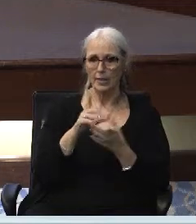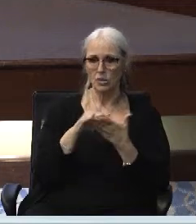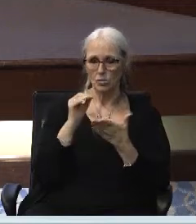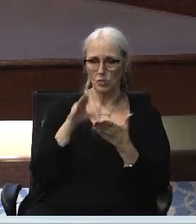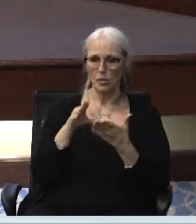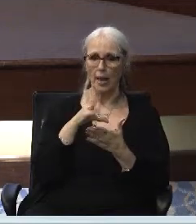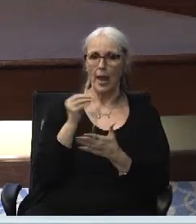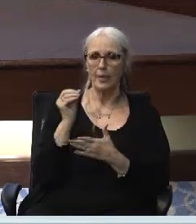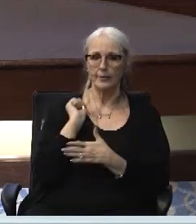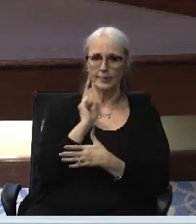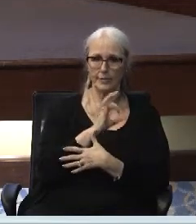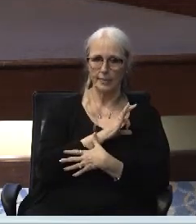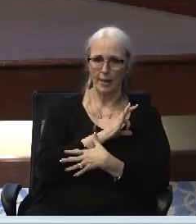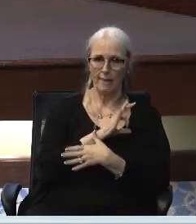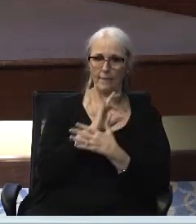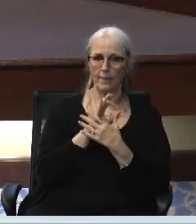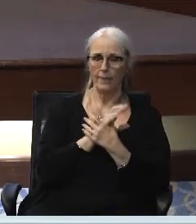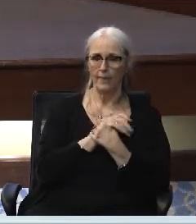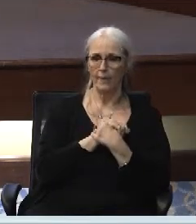staff.